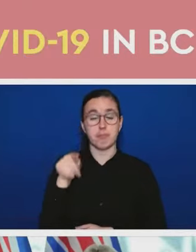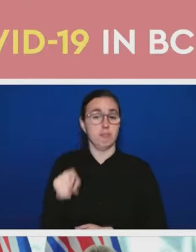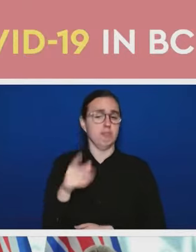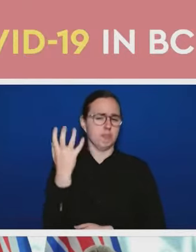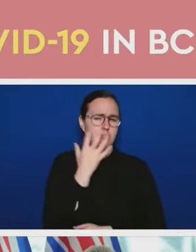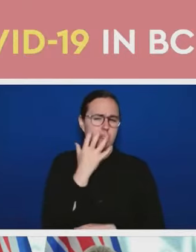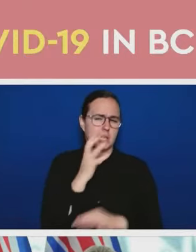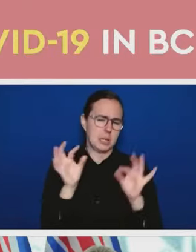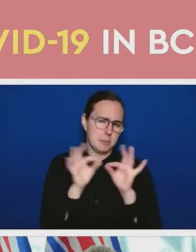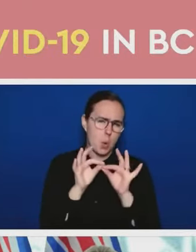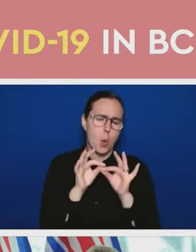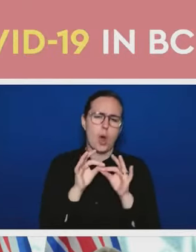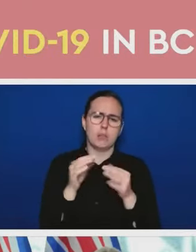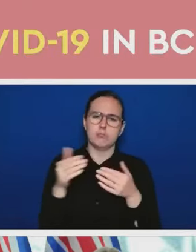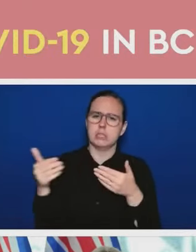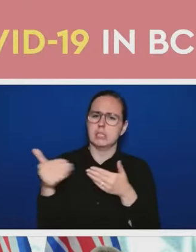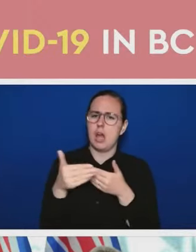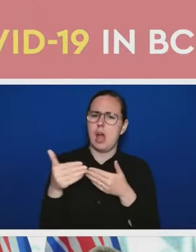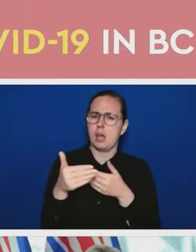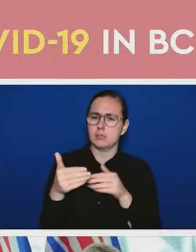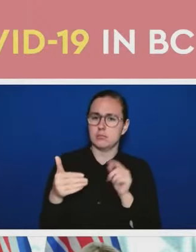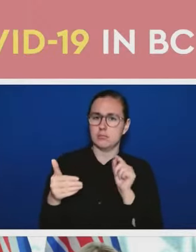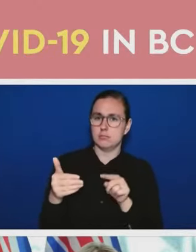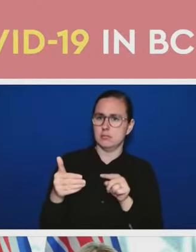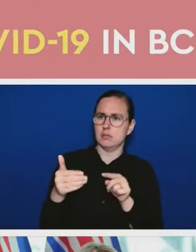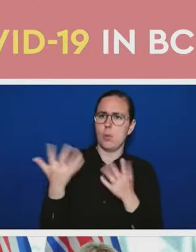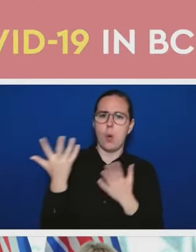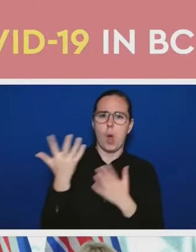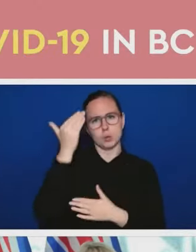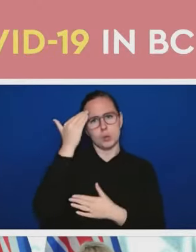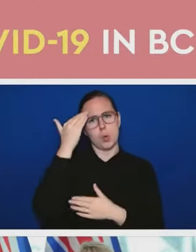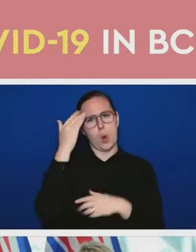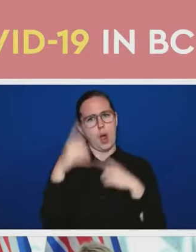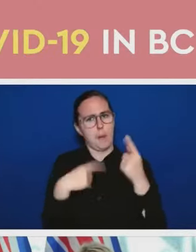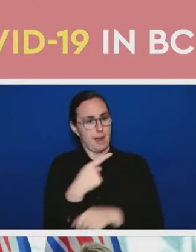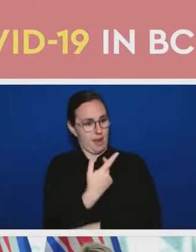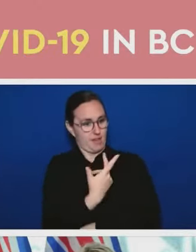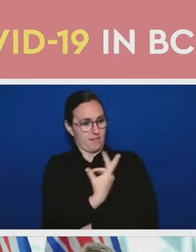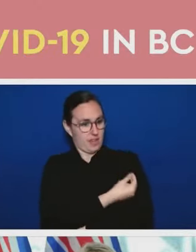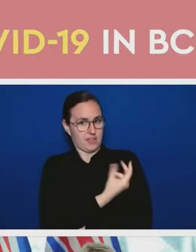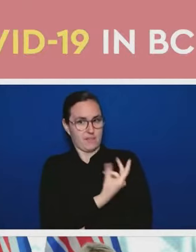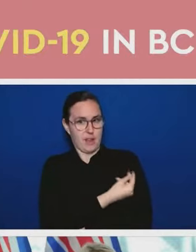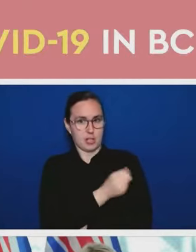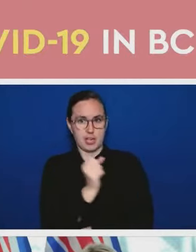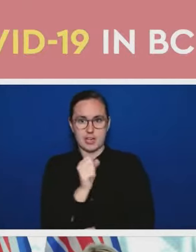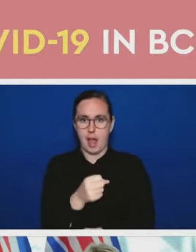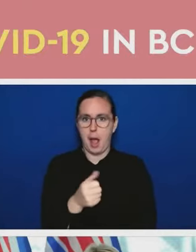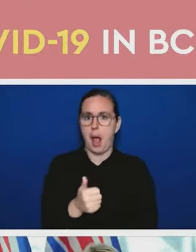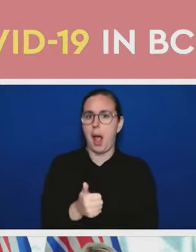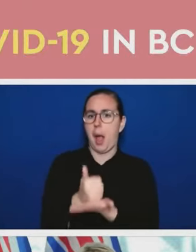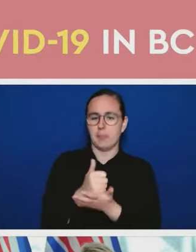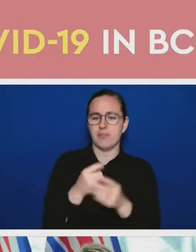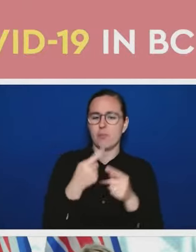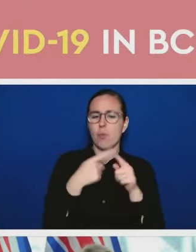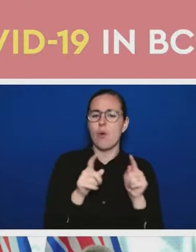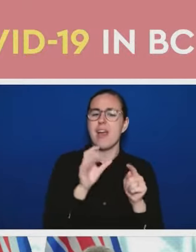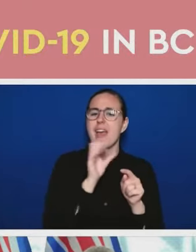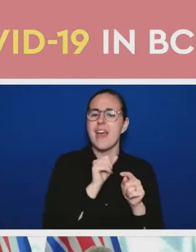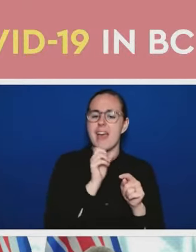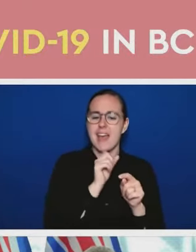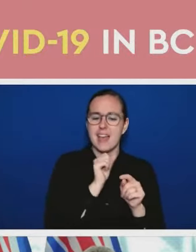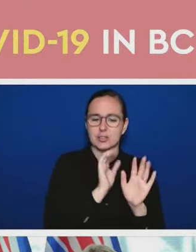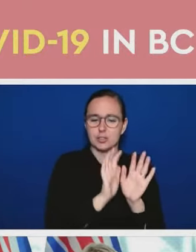many doses provide protection. And again, it's age standardized. So that means compared to somebody my age